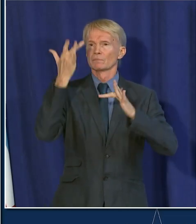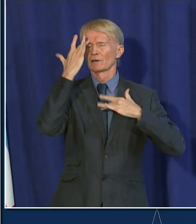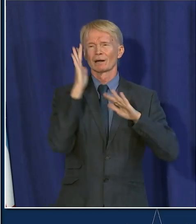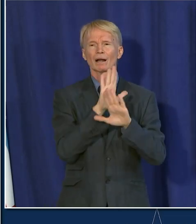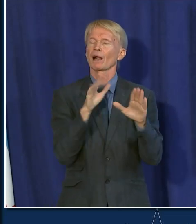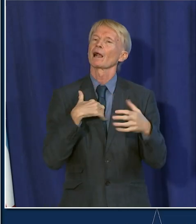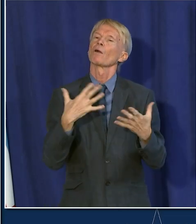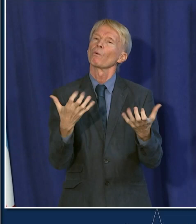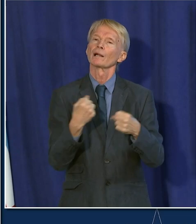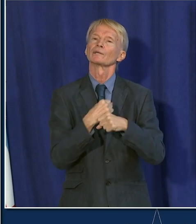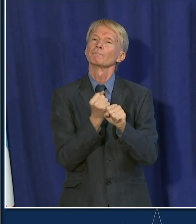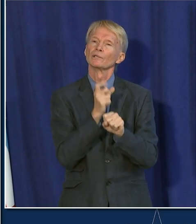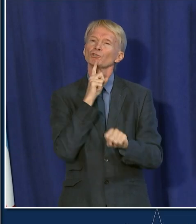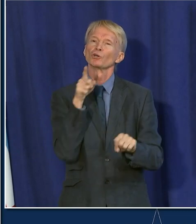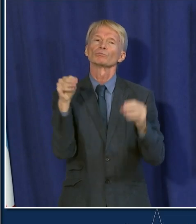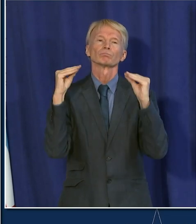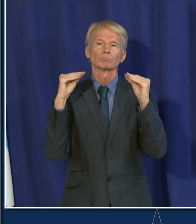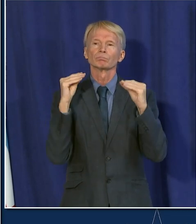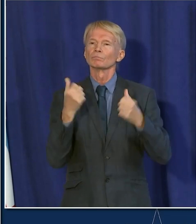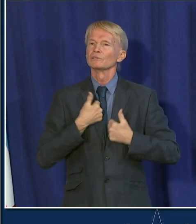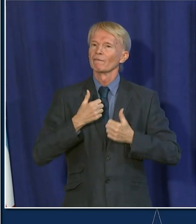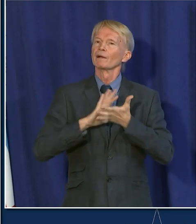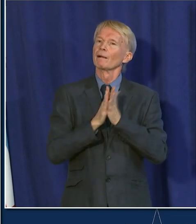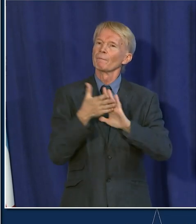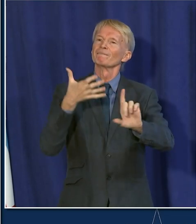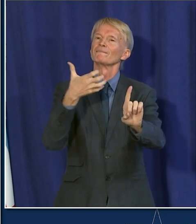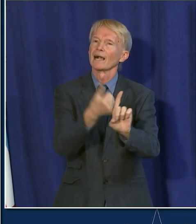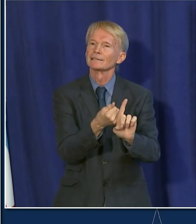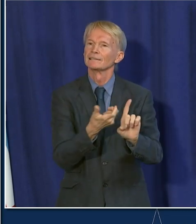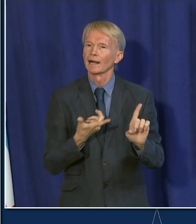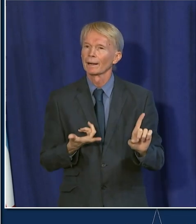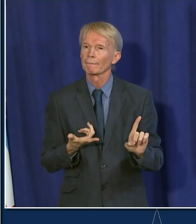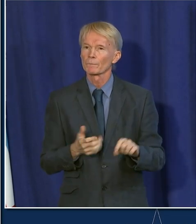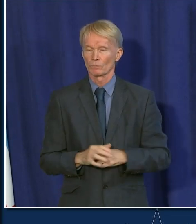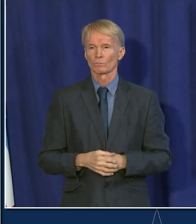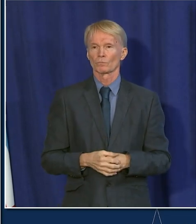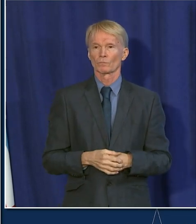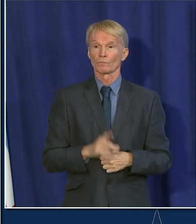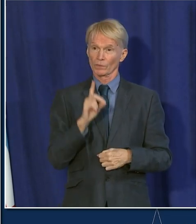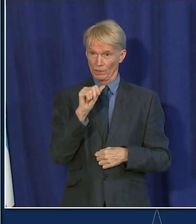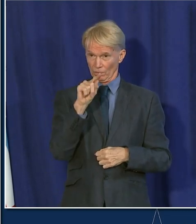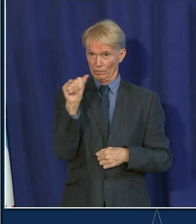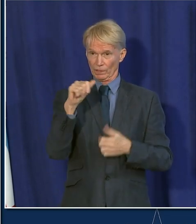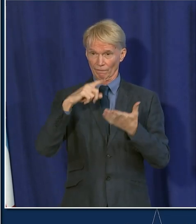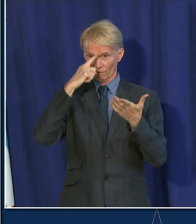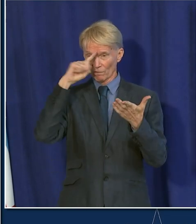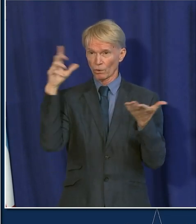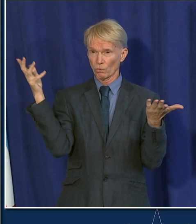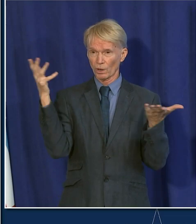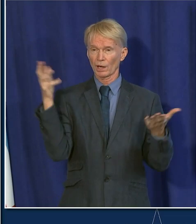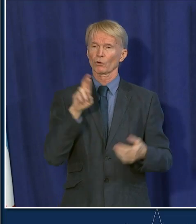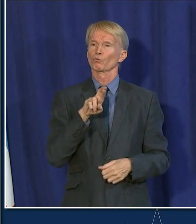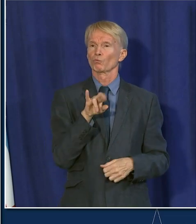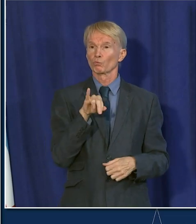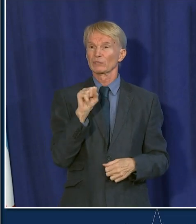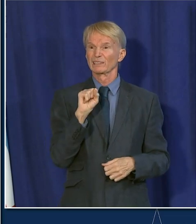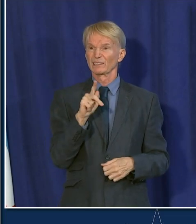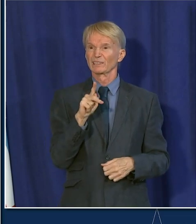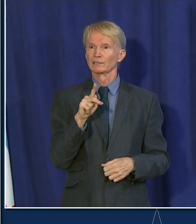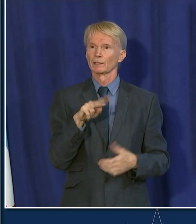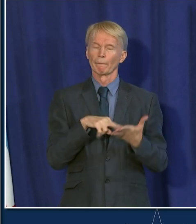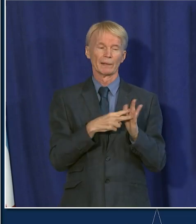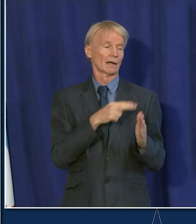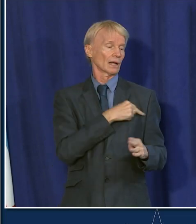people get vaccinated is the most important thing. Here is data showing the risk of cases, hospitalizations, and